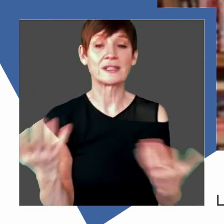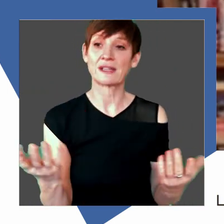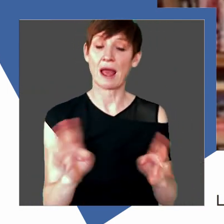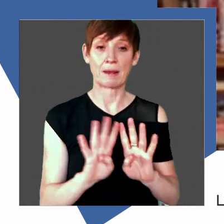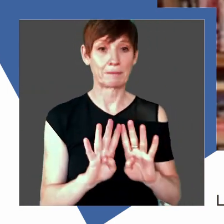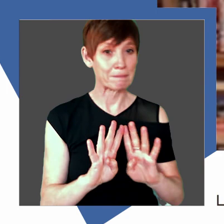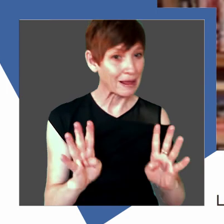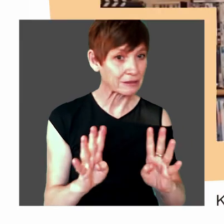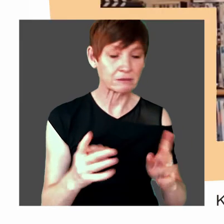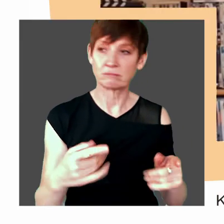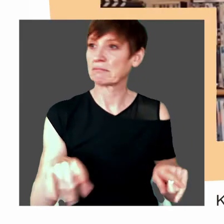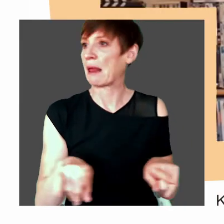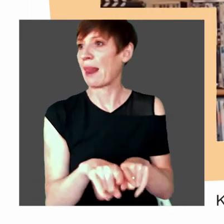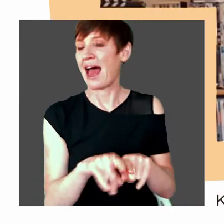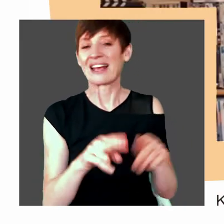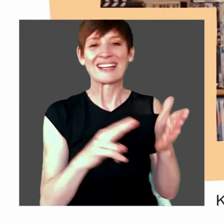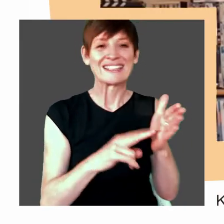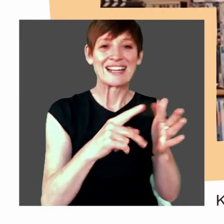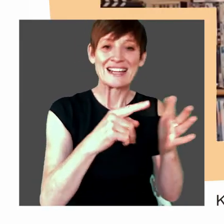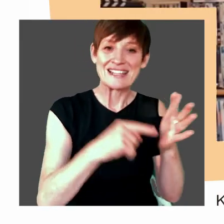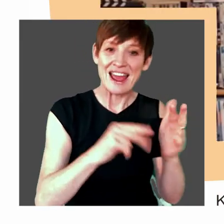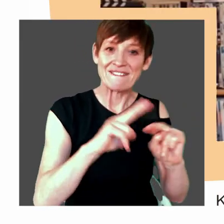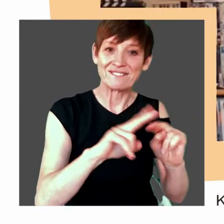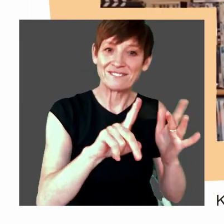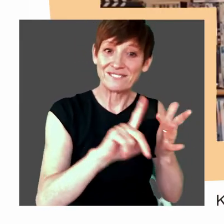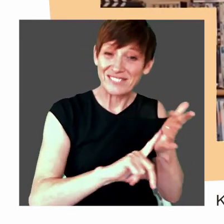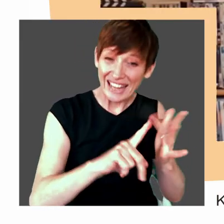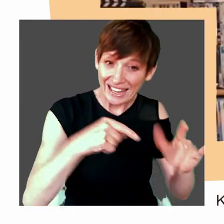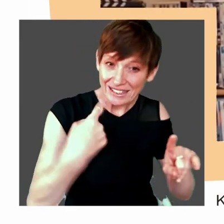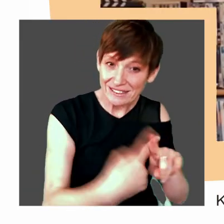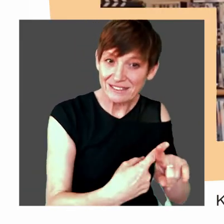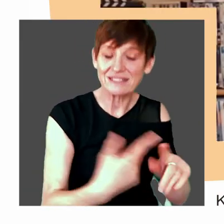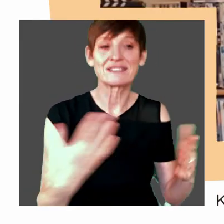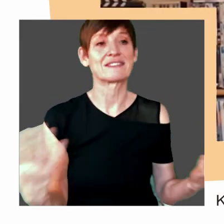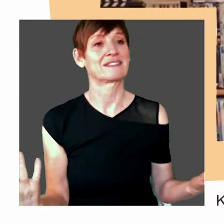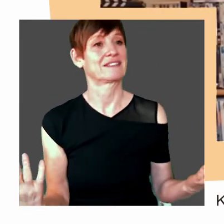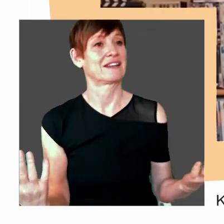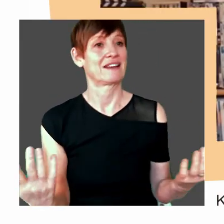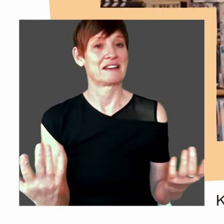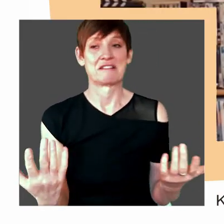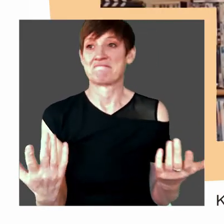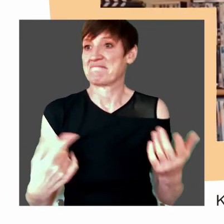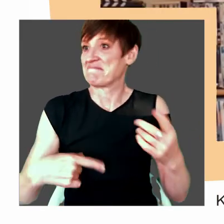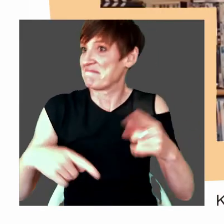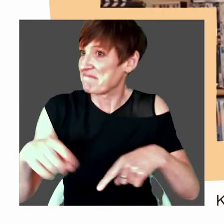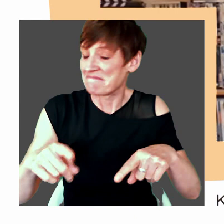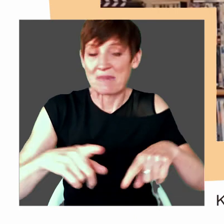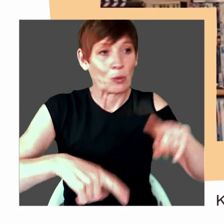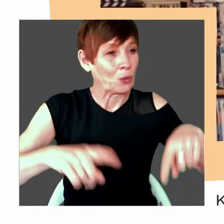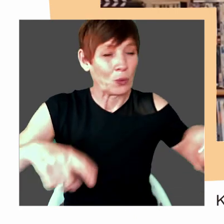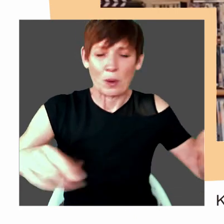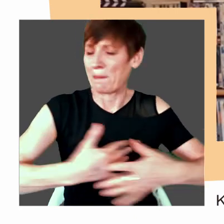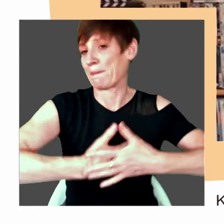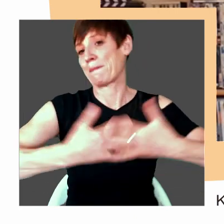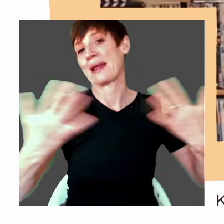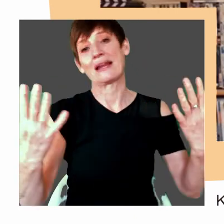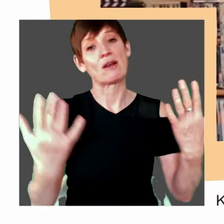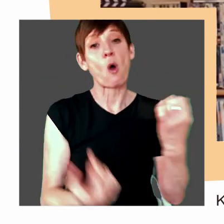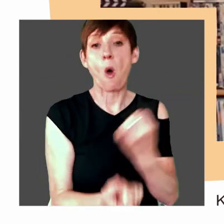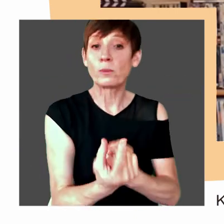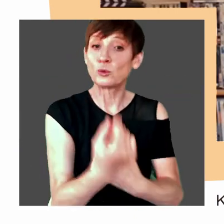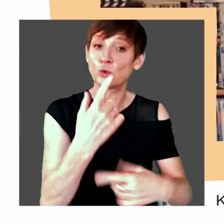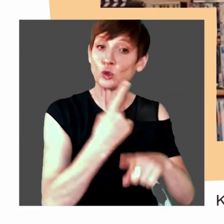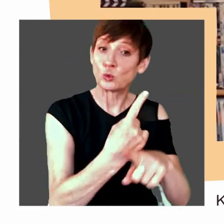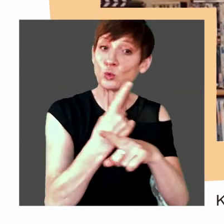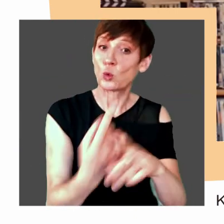like Netflix and casting directors and loads of people sharing expertise and an opportunity to chat with other people. So I'd say those are the two